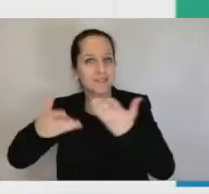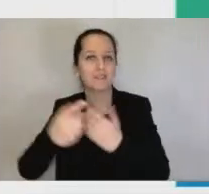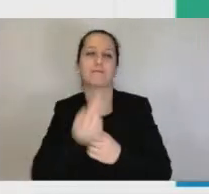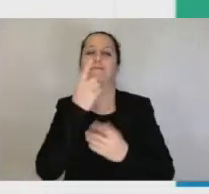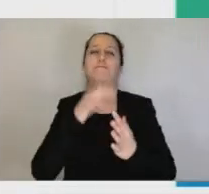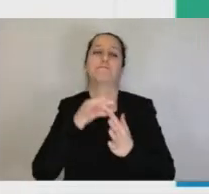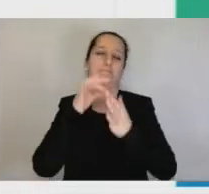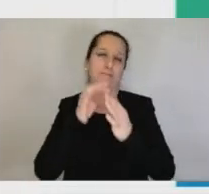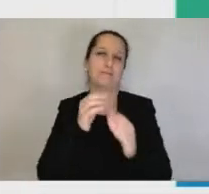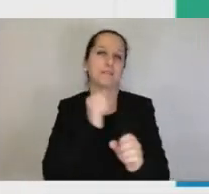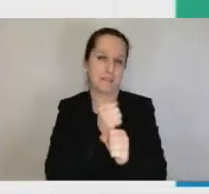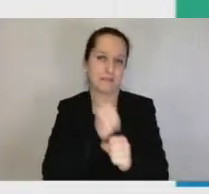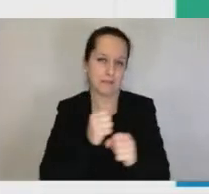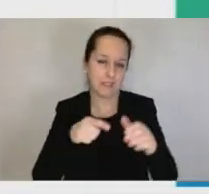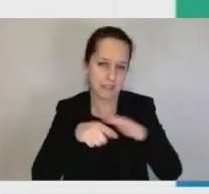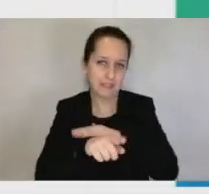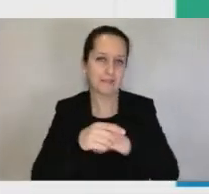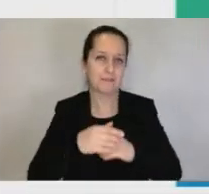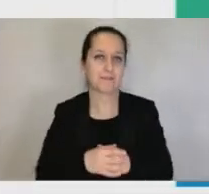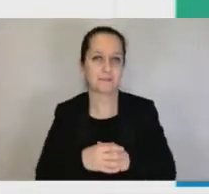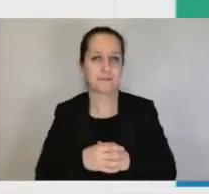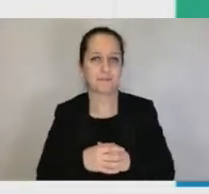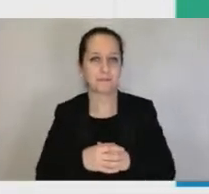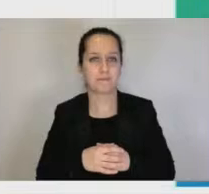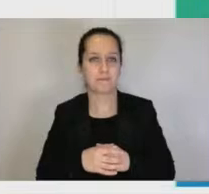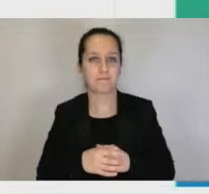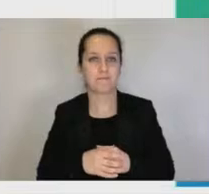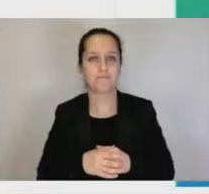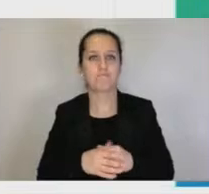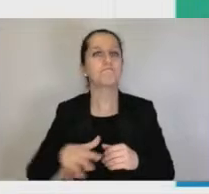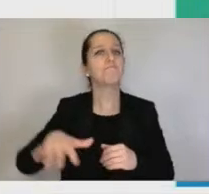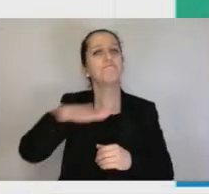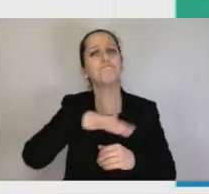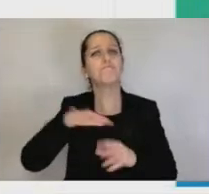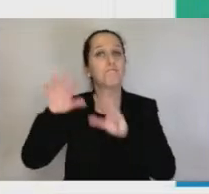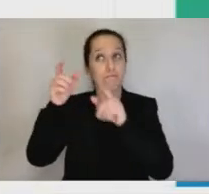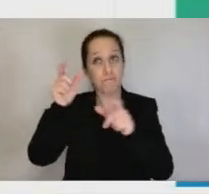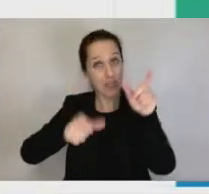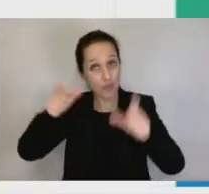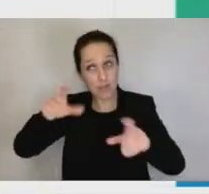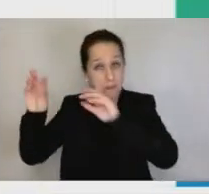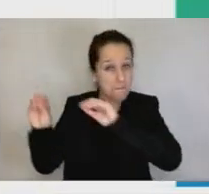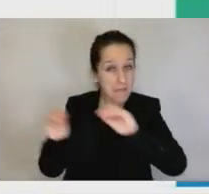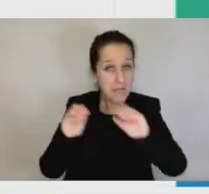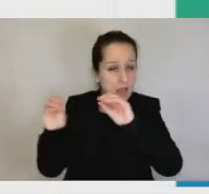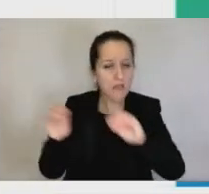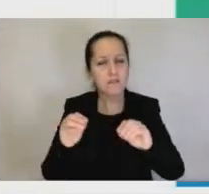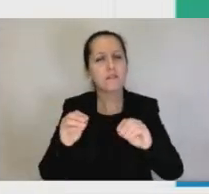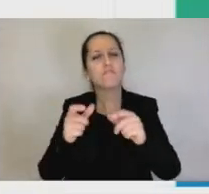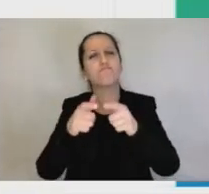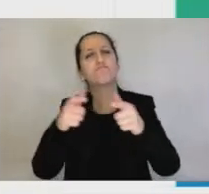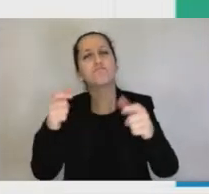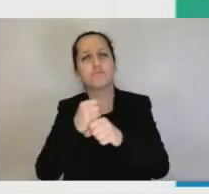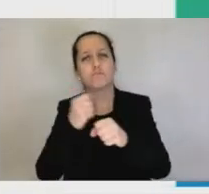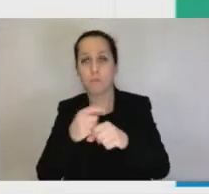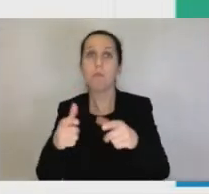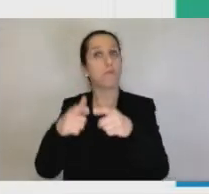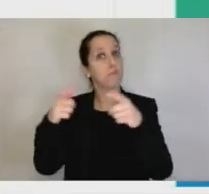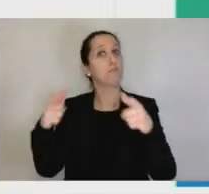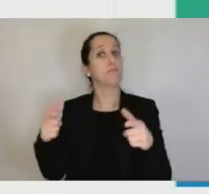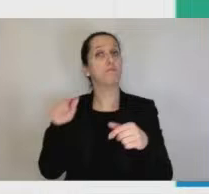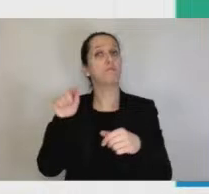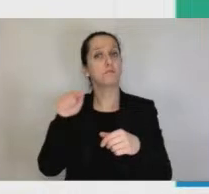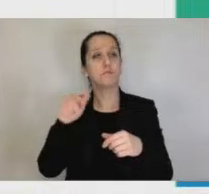integration. A study looking at the migrant population, where we saw that these